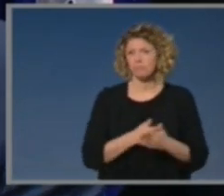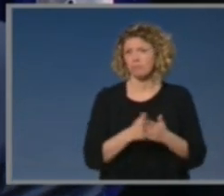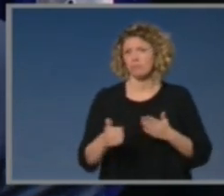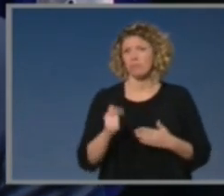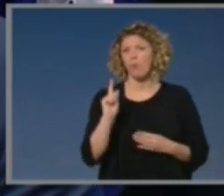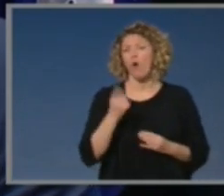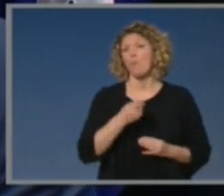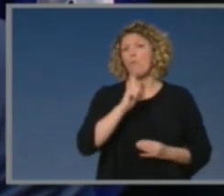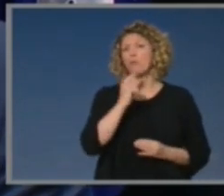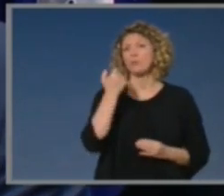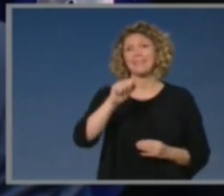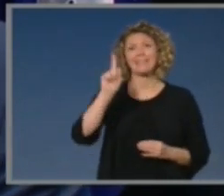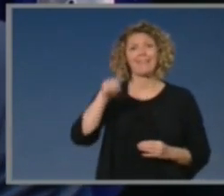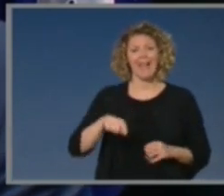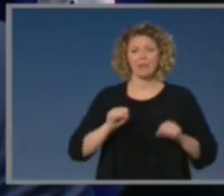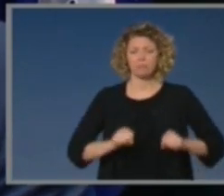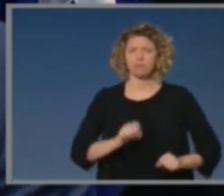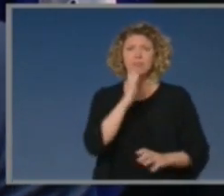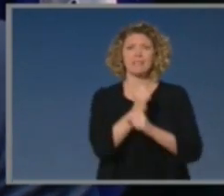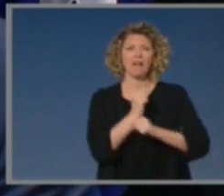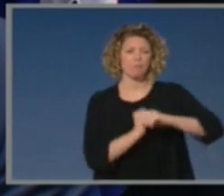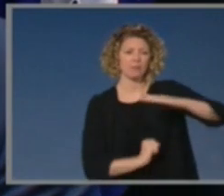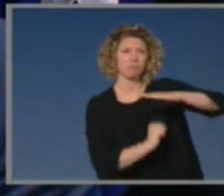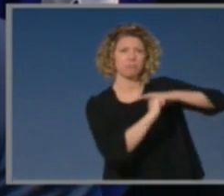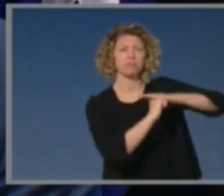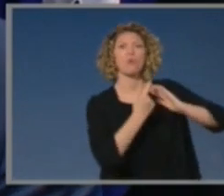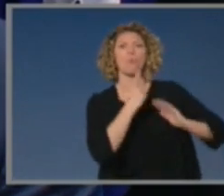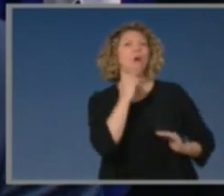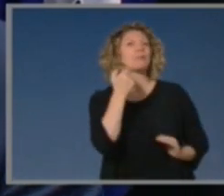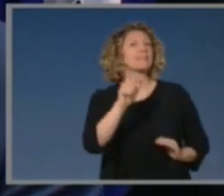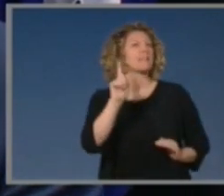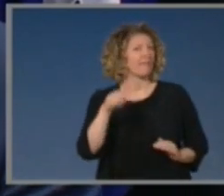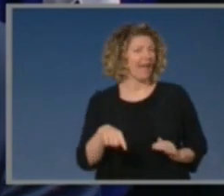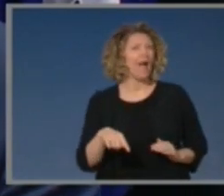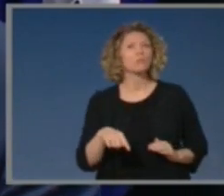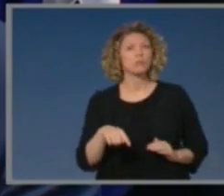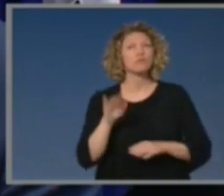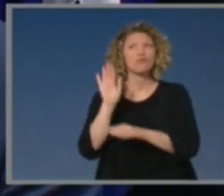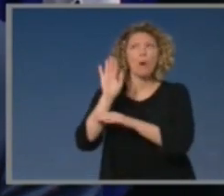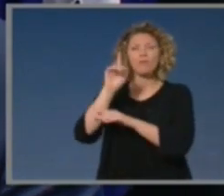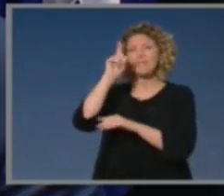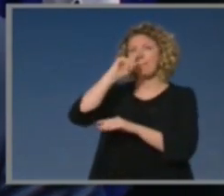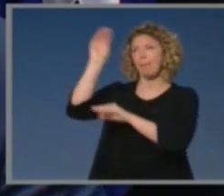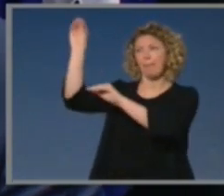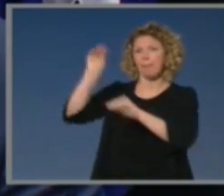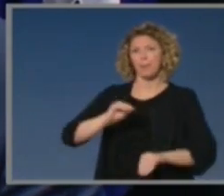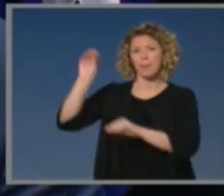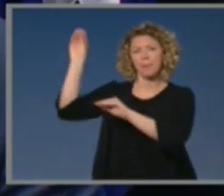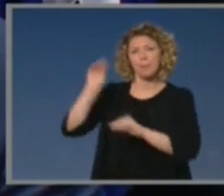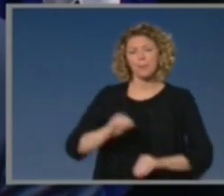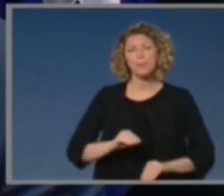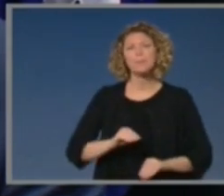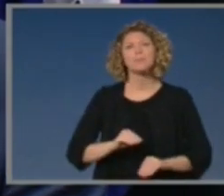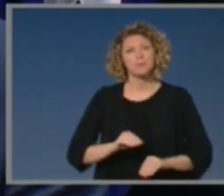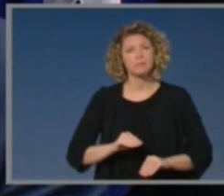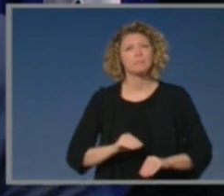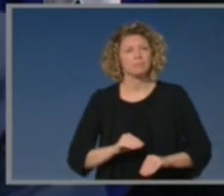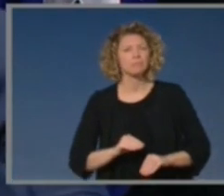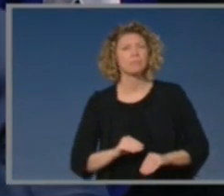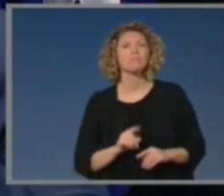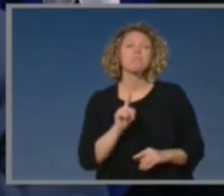160,000. That's not a target, that's a cap, and our policy hasn't changed on that front. On net overseas migration, you may